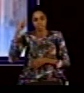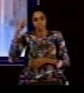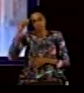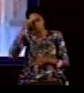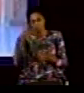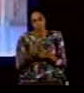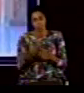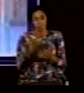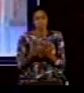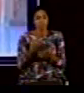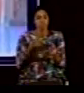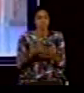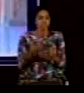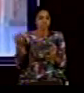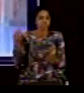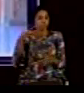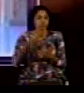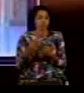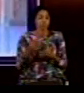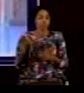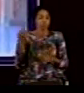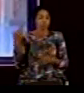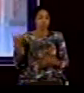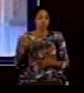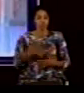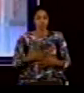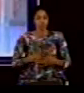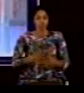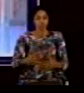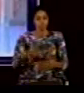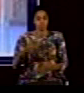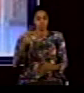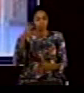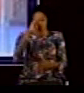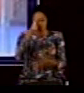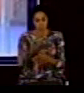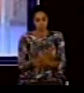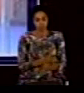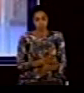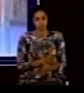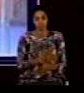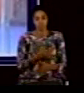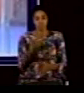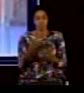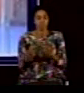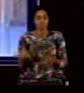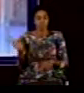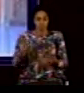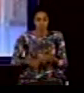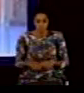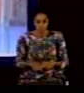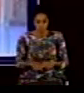when I was pregnant of that my third son. If I sit down,